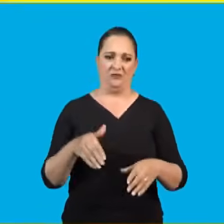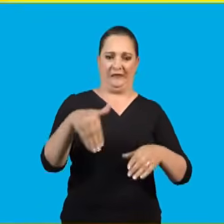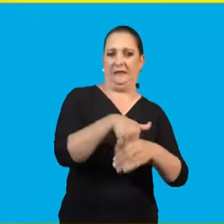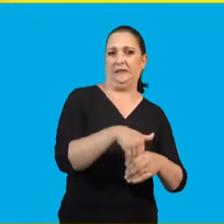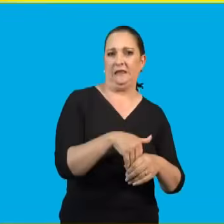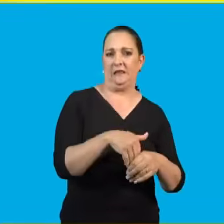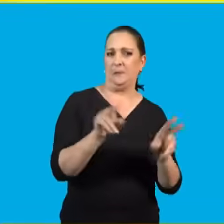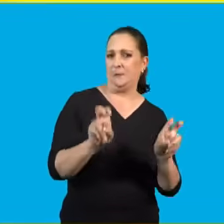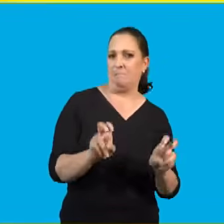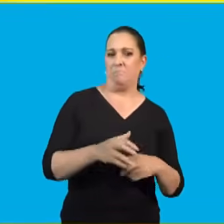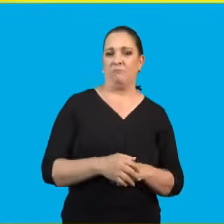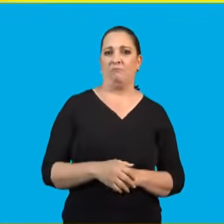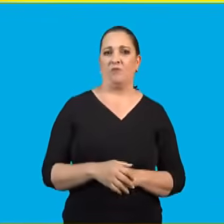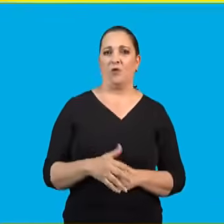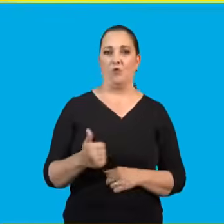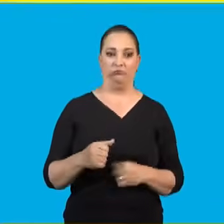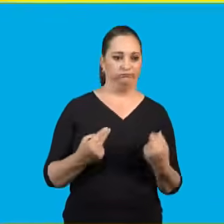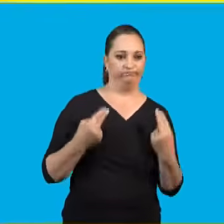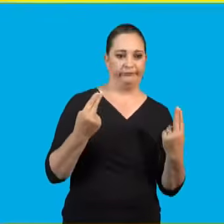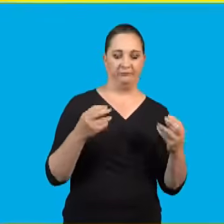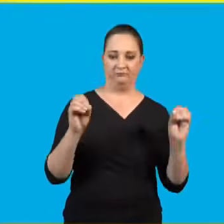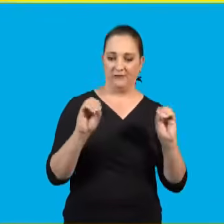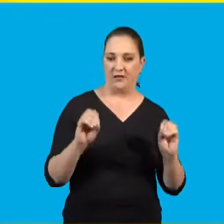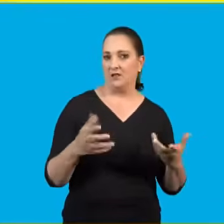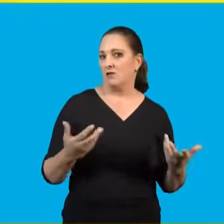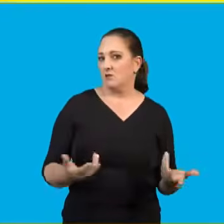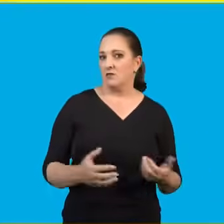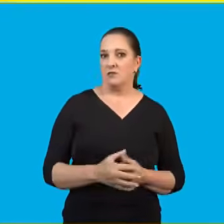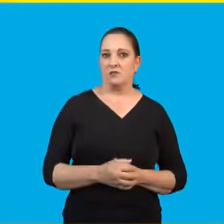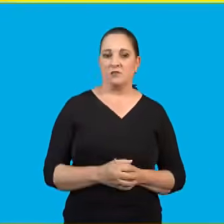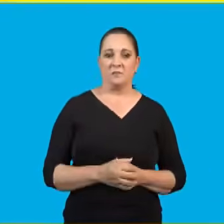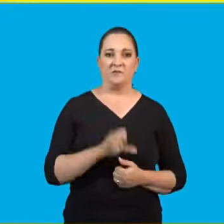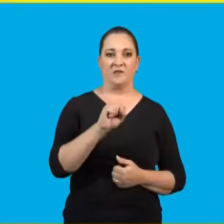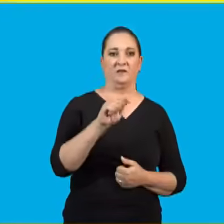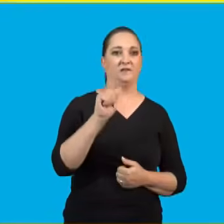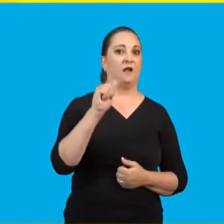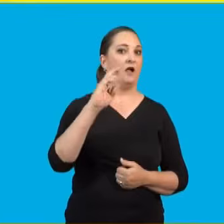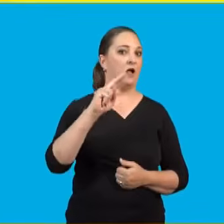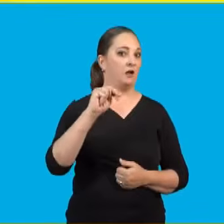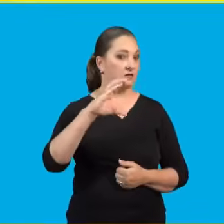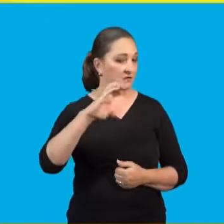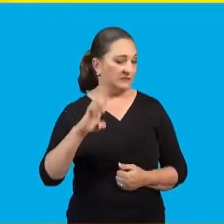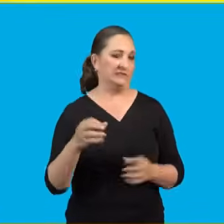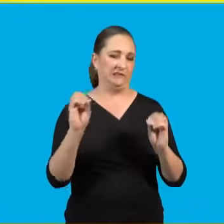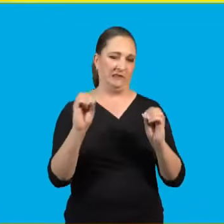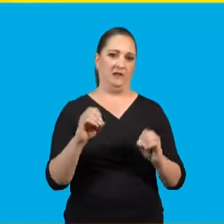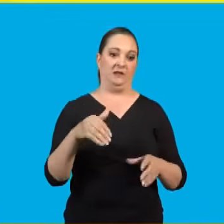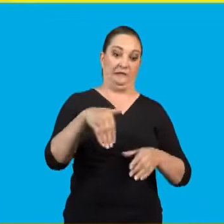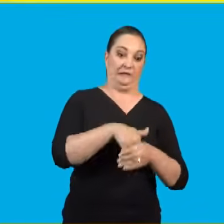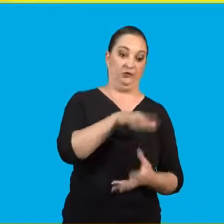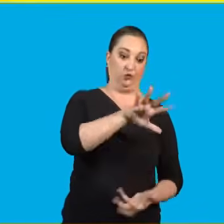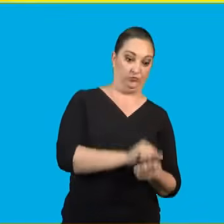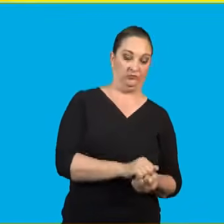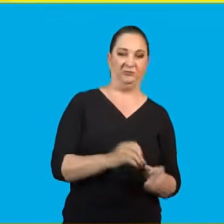a stand by giving the extent and also including relevant and new information in your conclusion instead